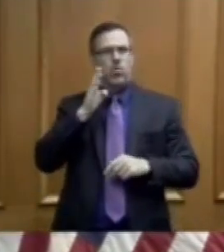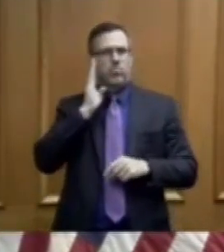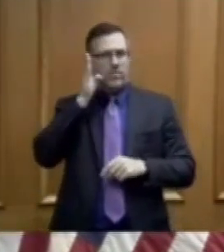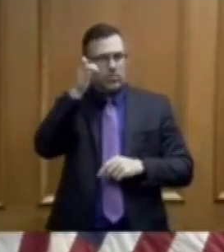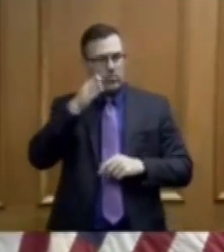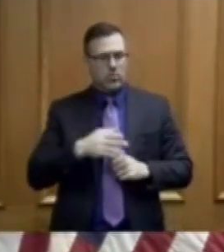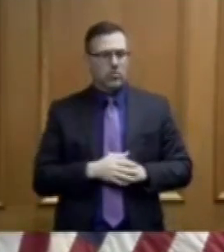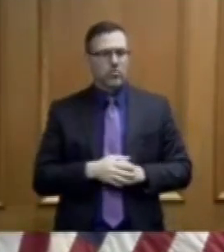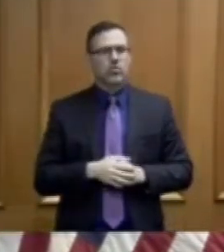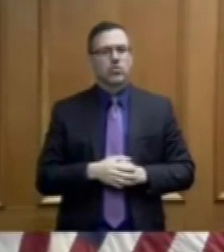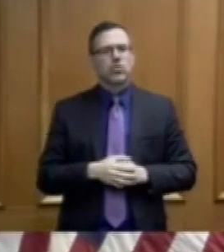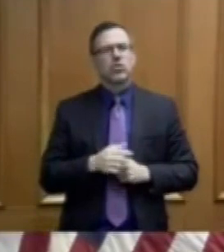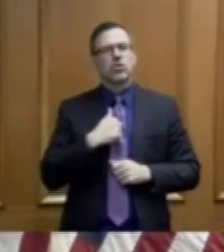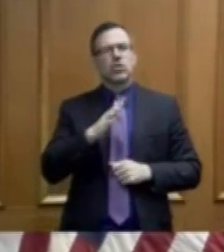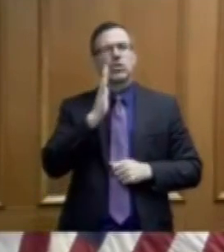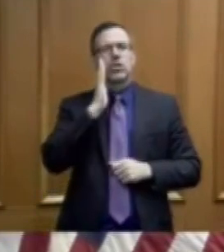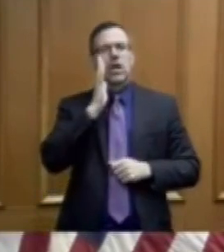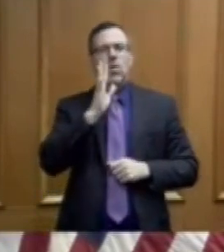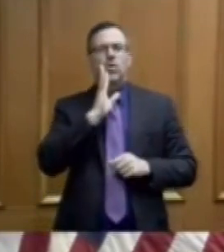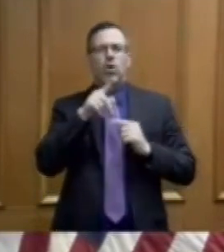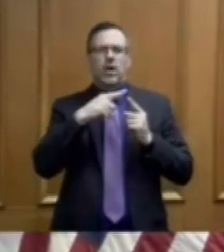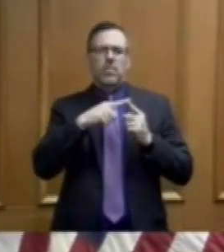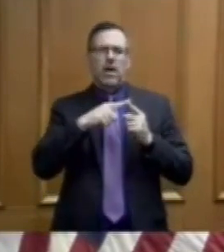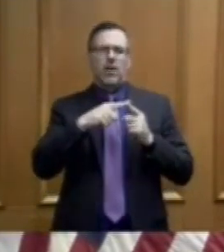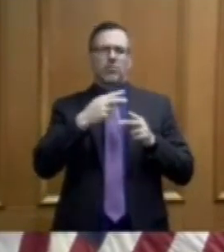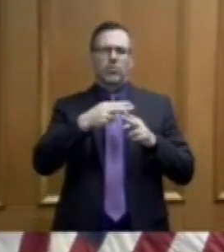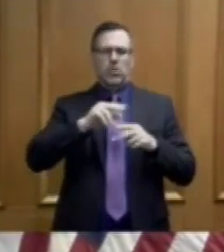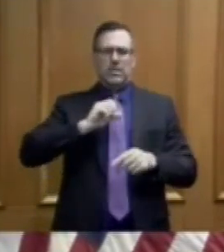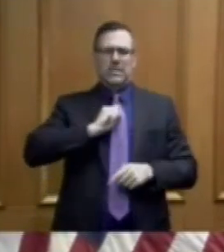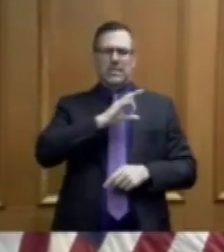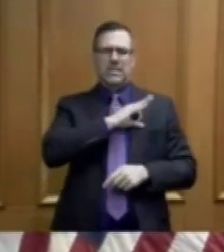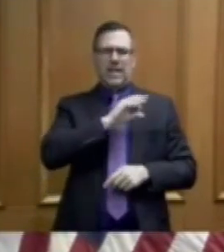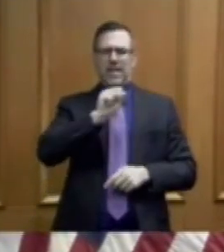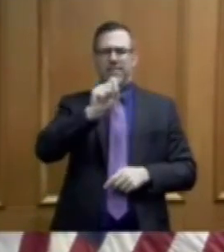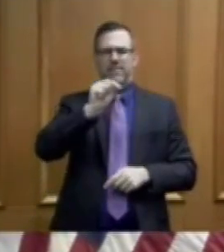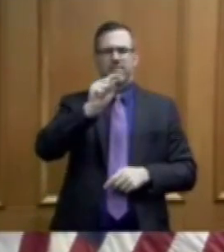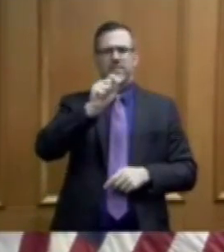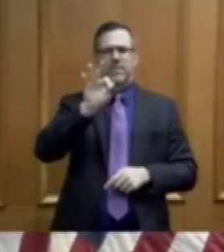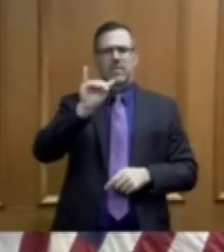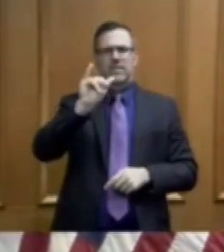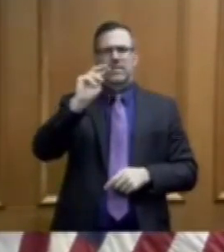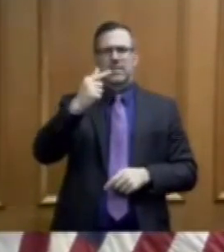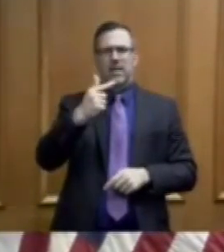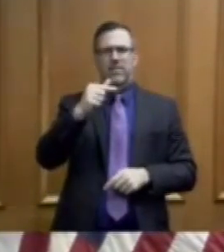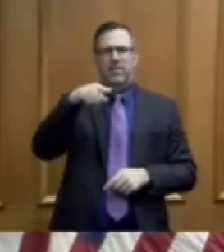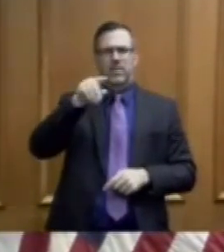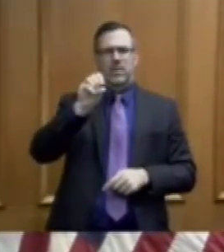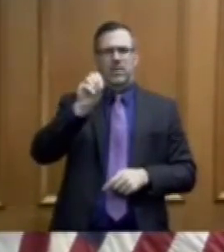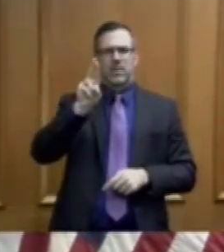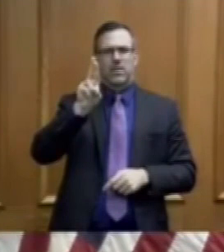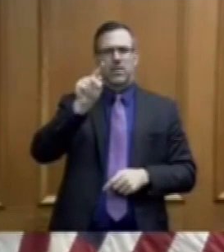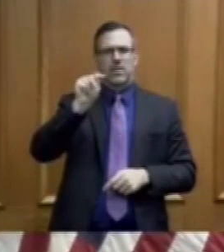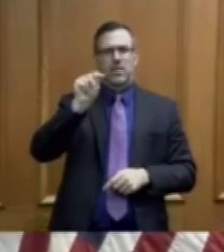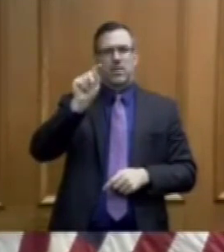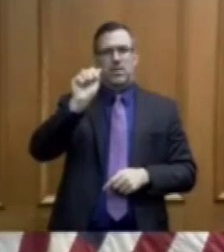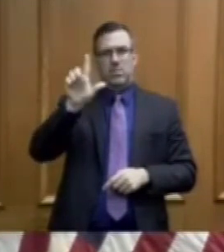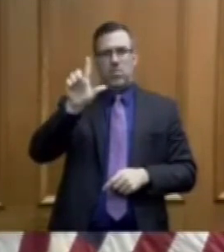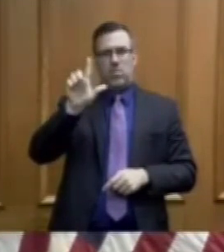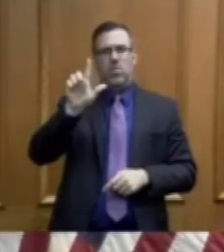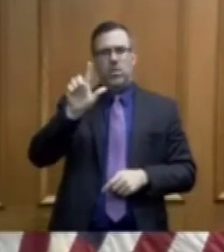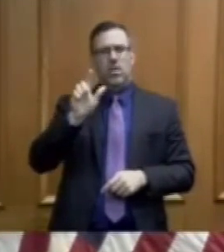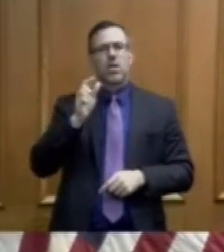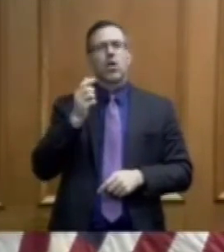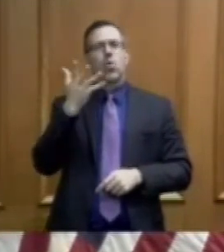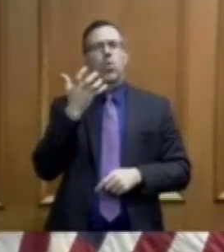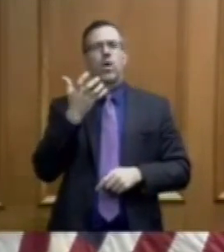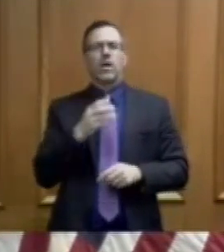I'm going to talk a little bit about a staffing portal that we are bringing up to make sure that we increase the number of healthcare workers